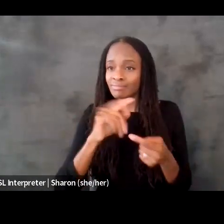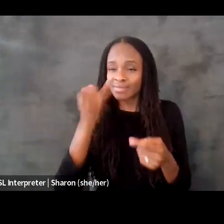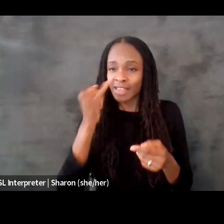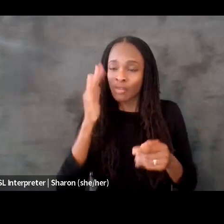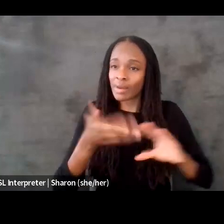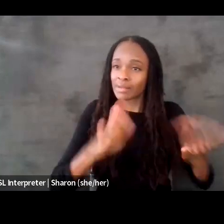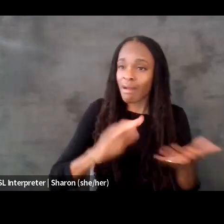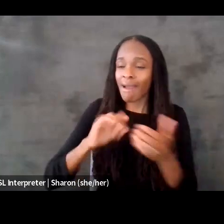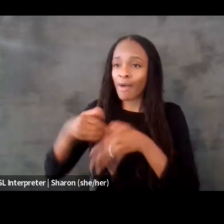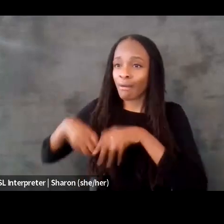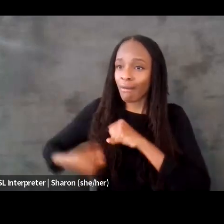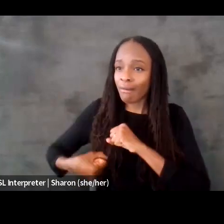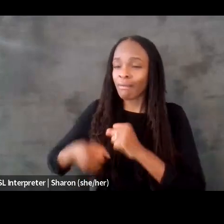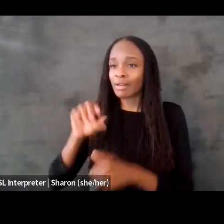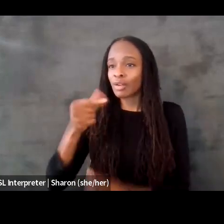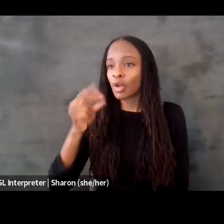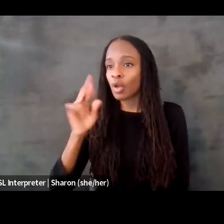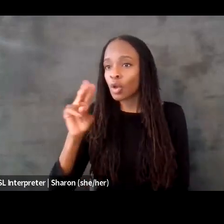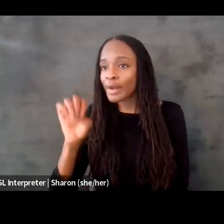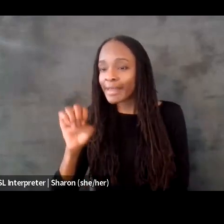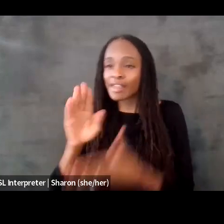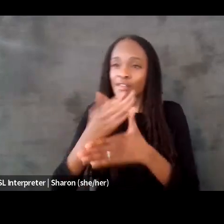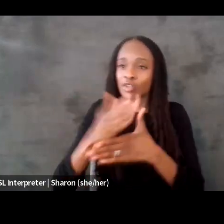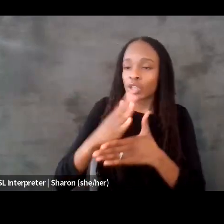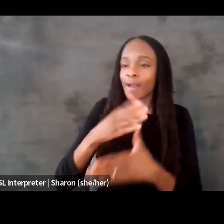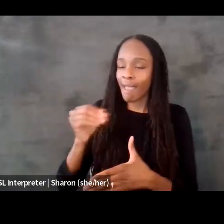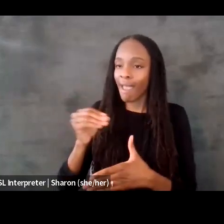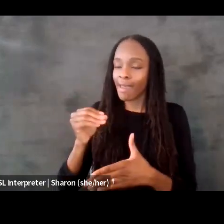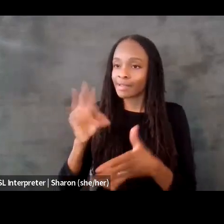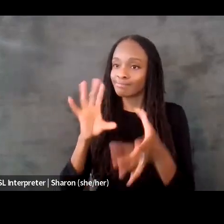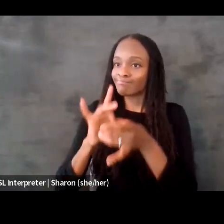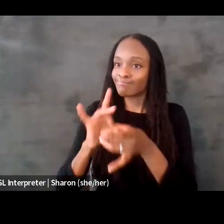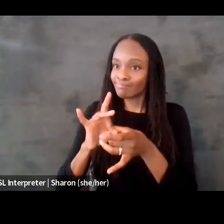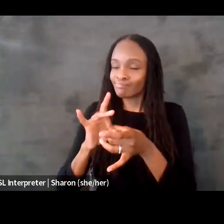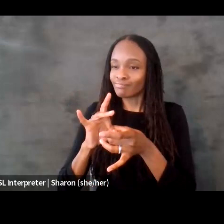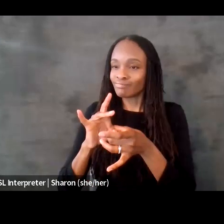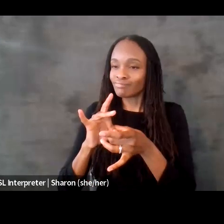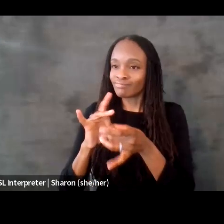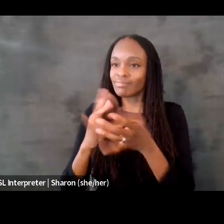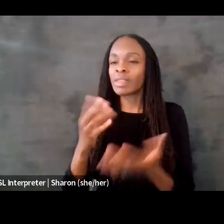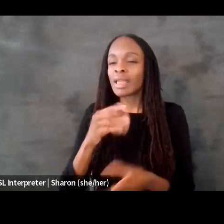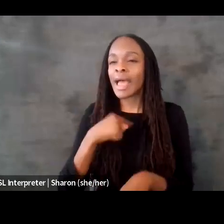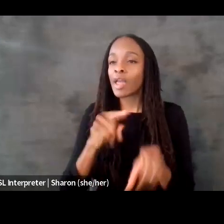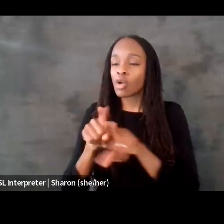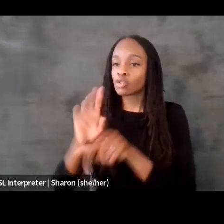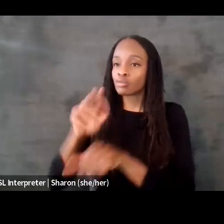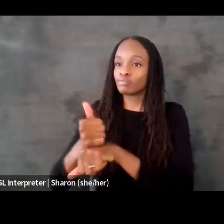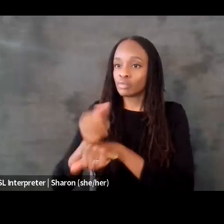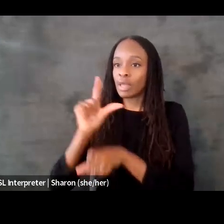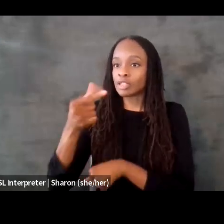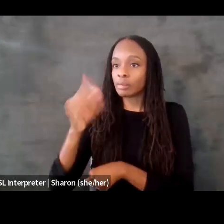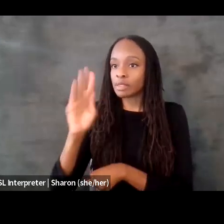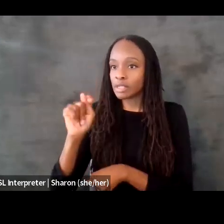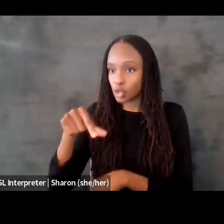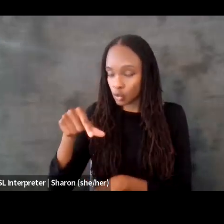share, and how to create a sense of belonging. I also work with the LGBTQ group at the University of